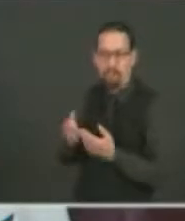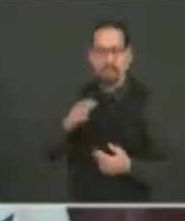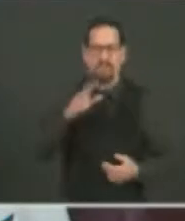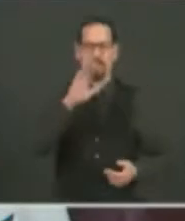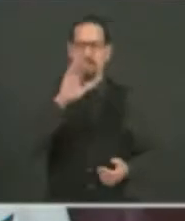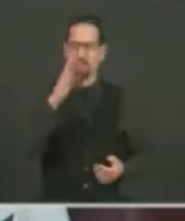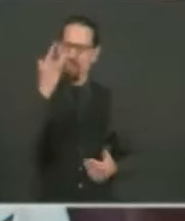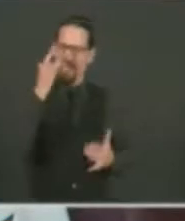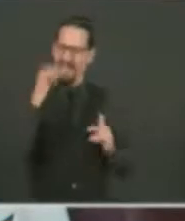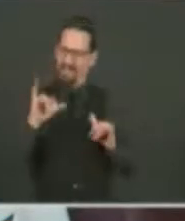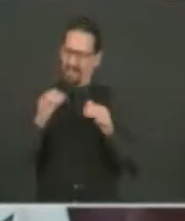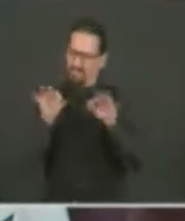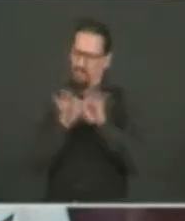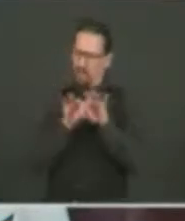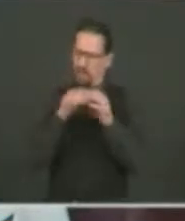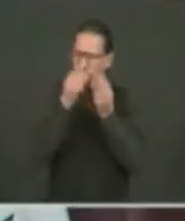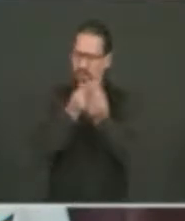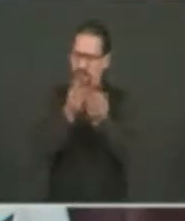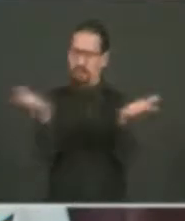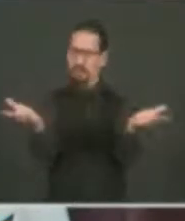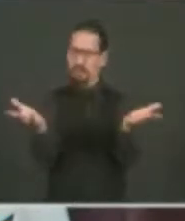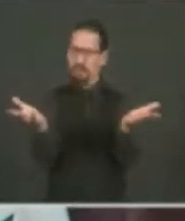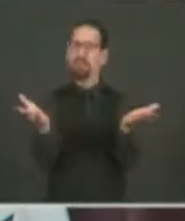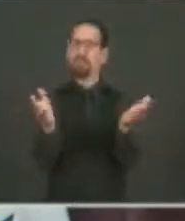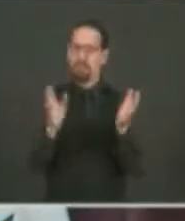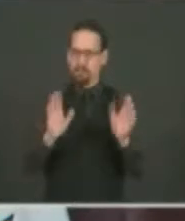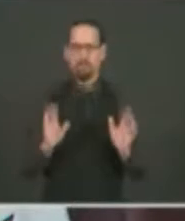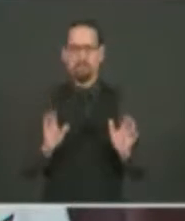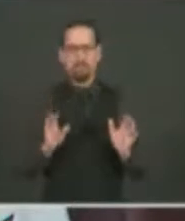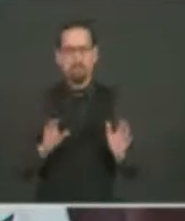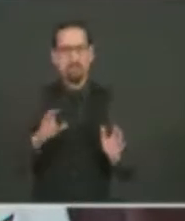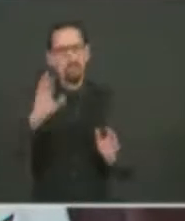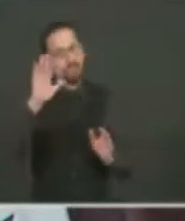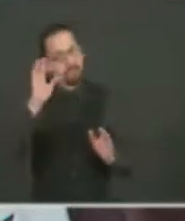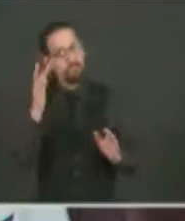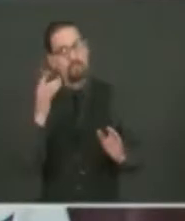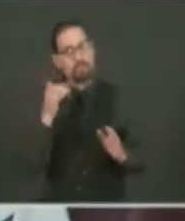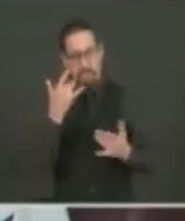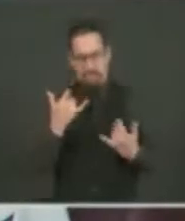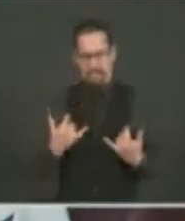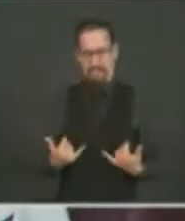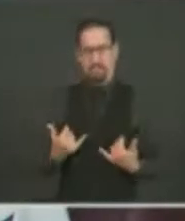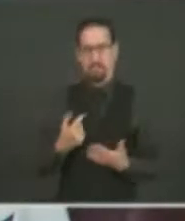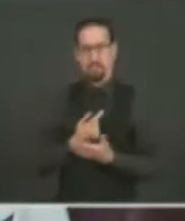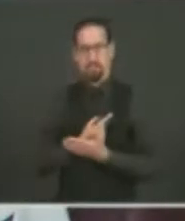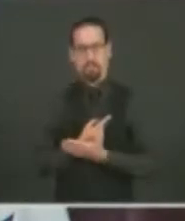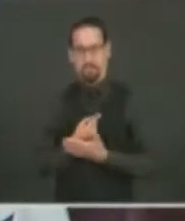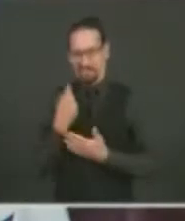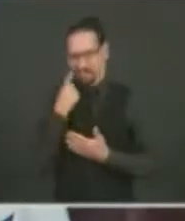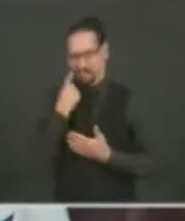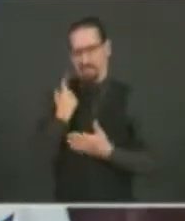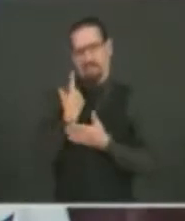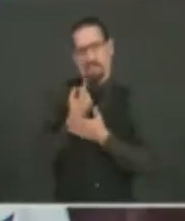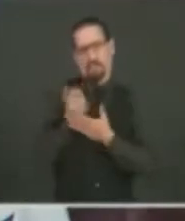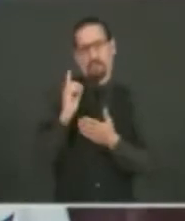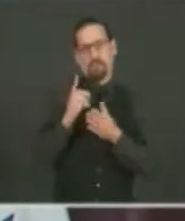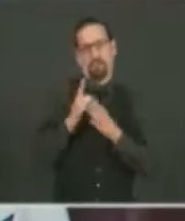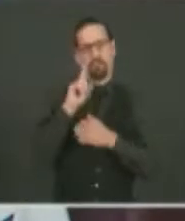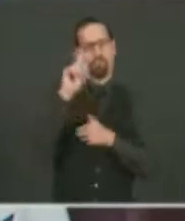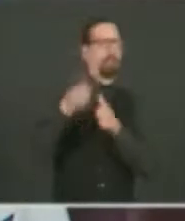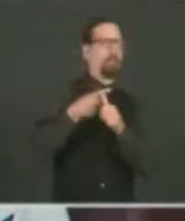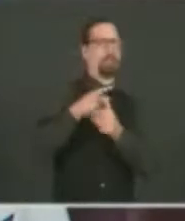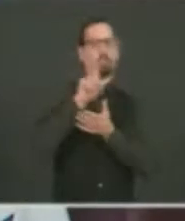although it's only been 1 week, and I realize it's only been 1 week, at this point, we are not seeing